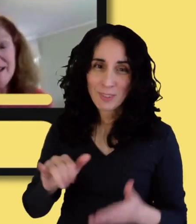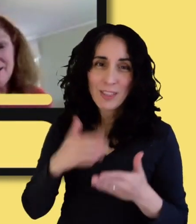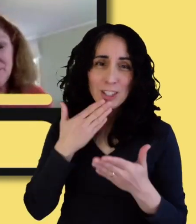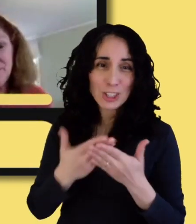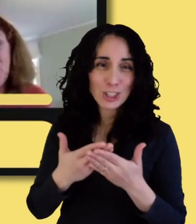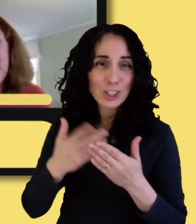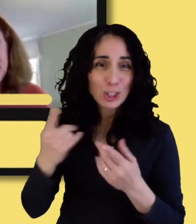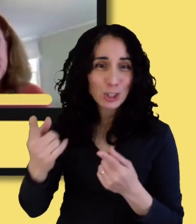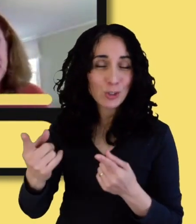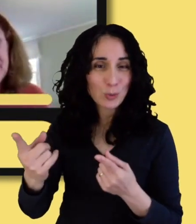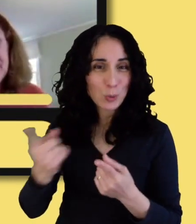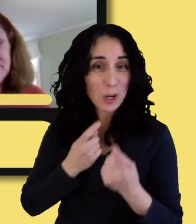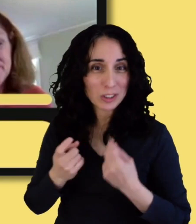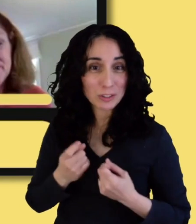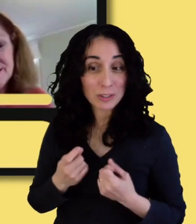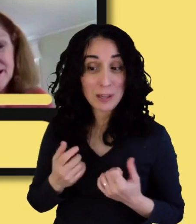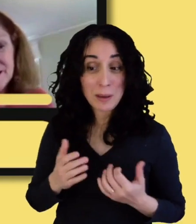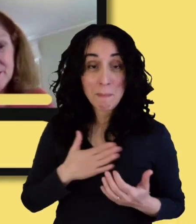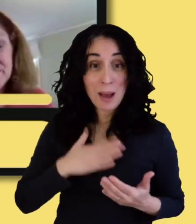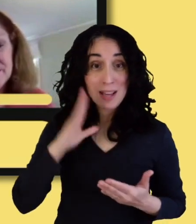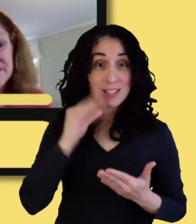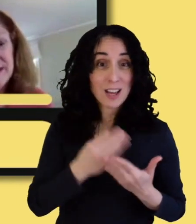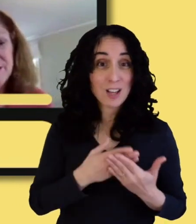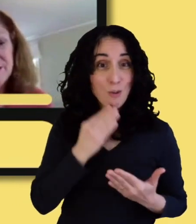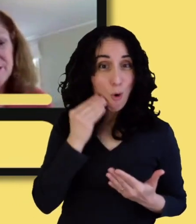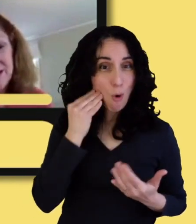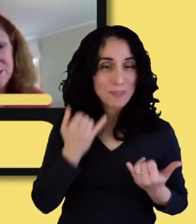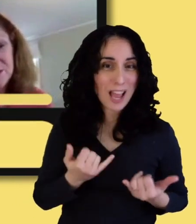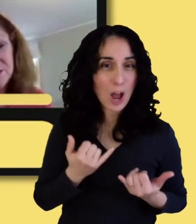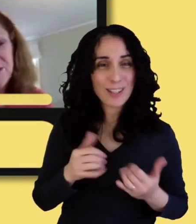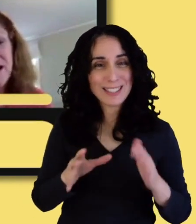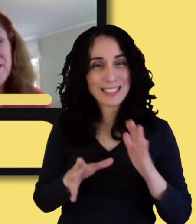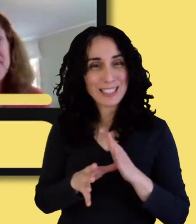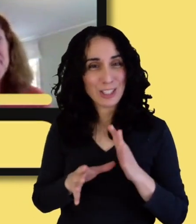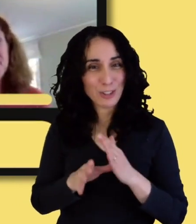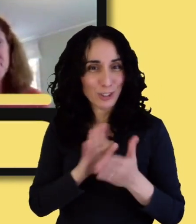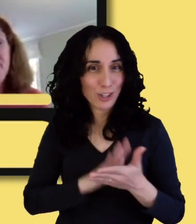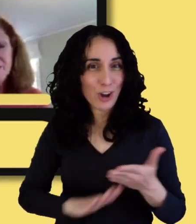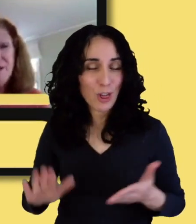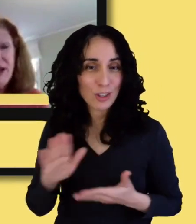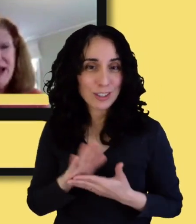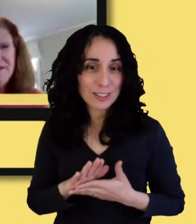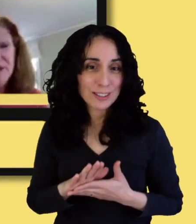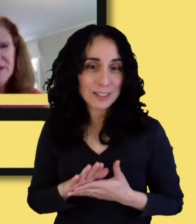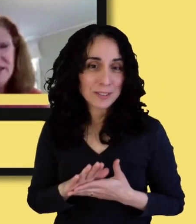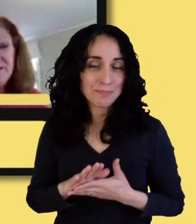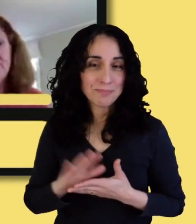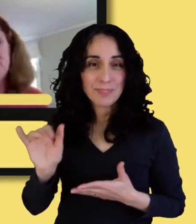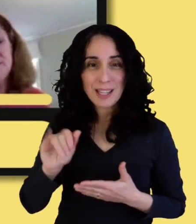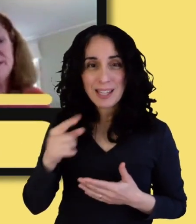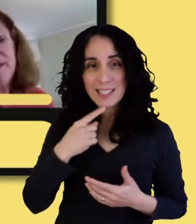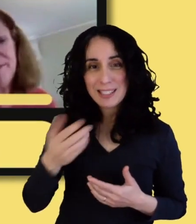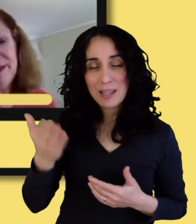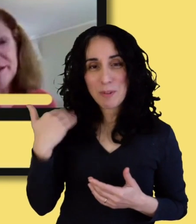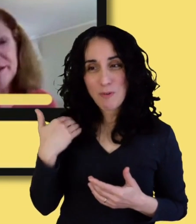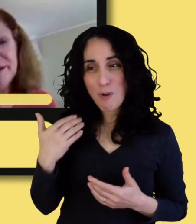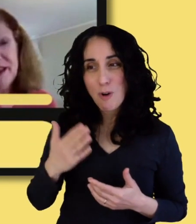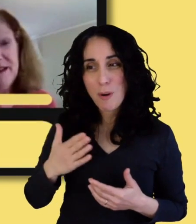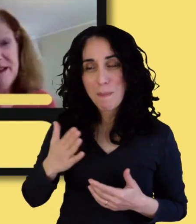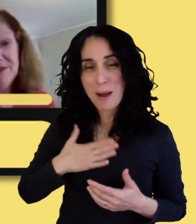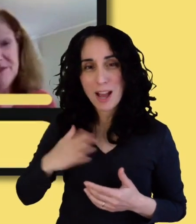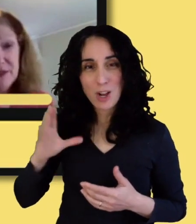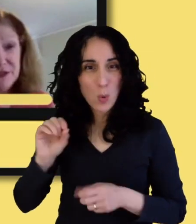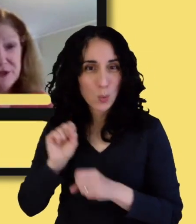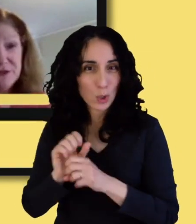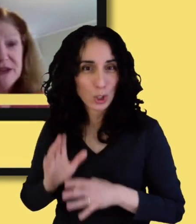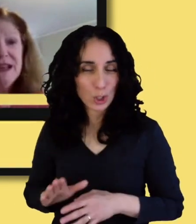home with me right now is my son, who is a senior in college. So I don't have, as I've shared with some of my peers that